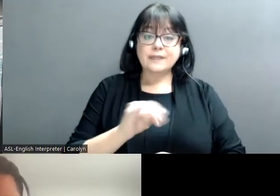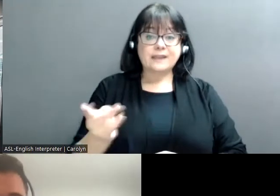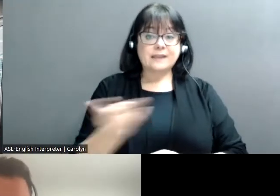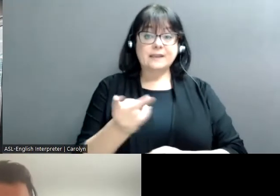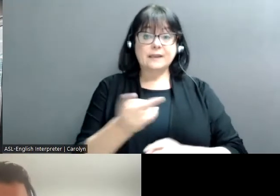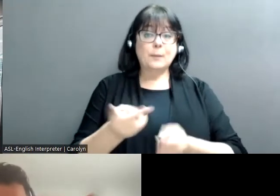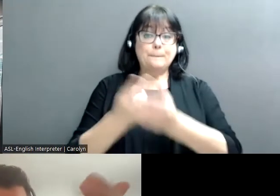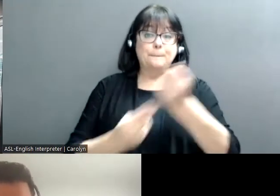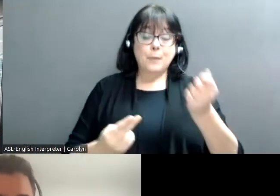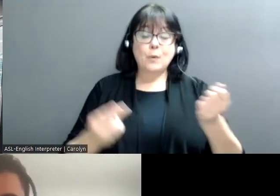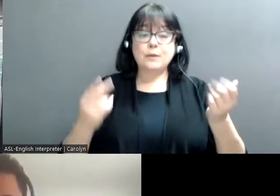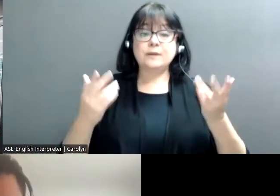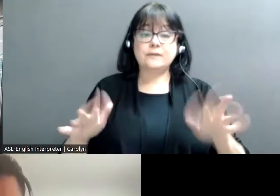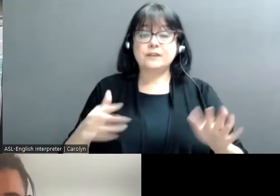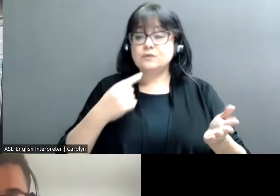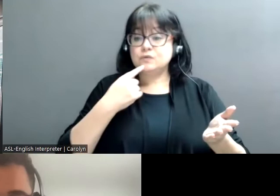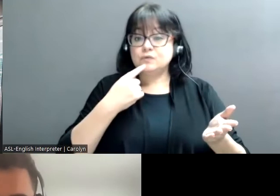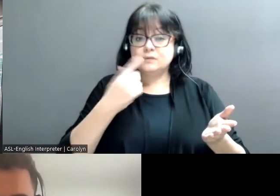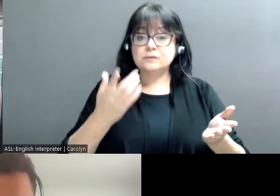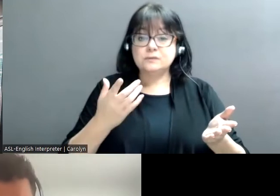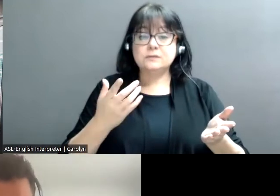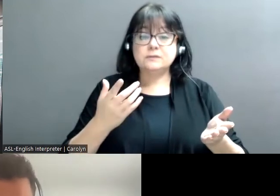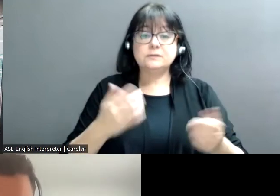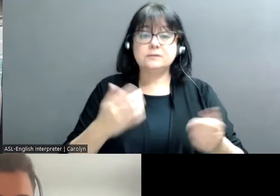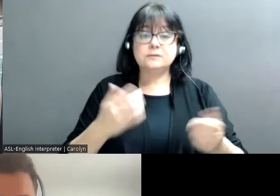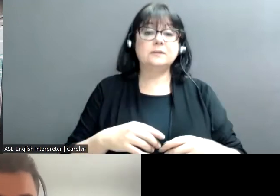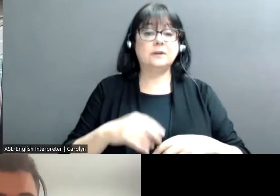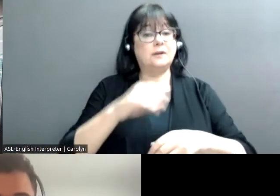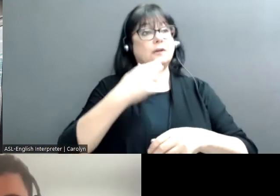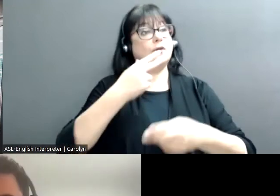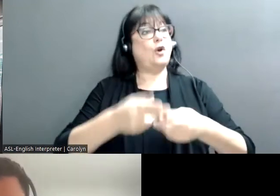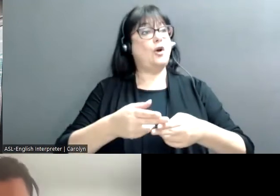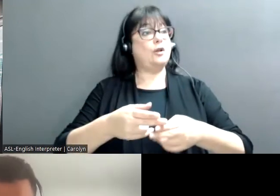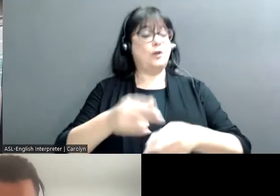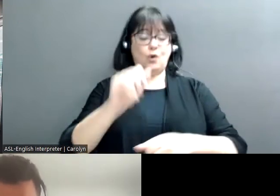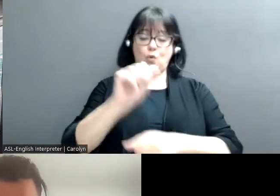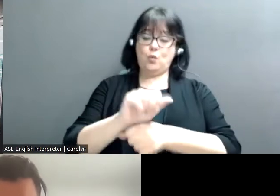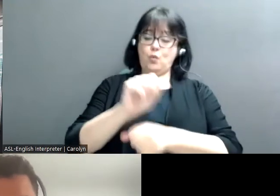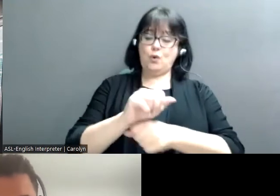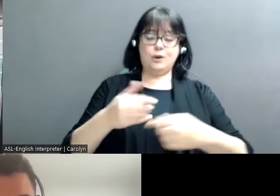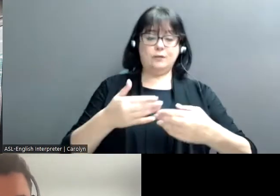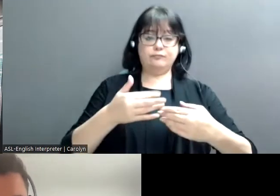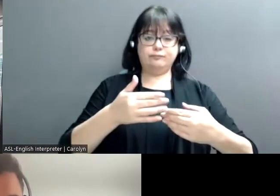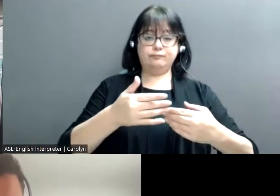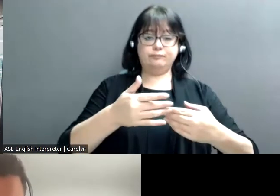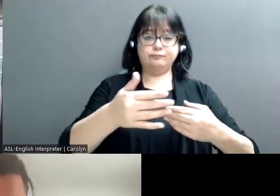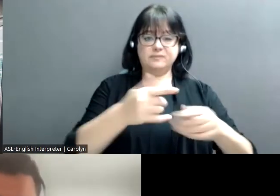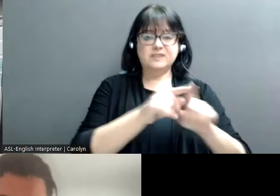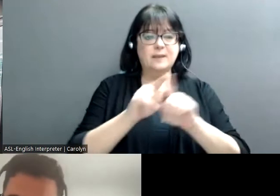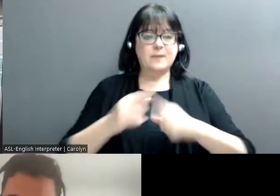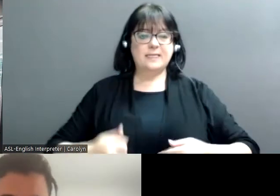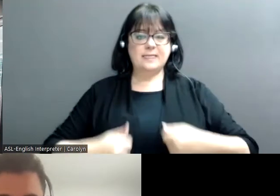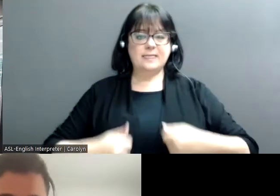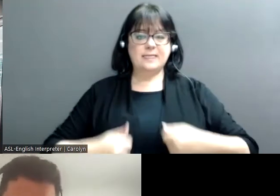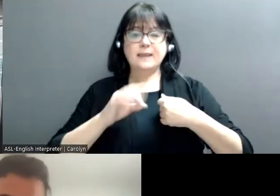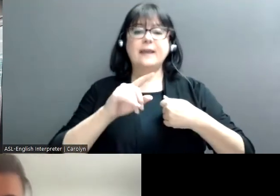the work course is a life course. And I think when people are developing a sense of what accommodations they need, if they're receiving them